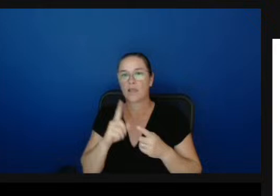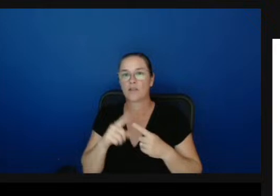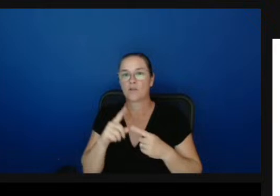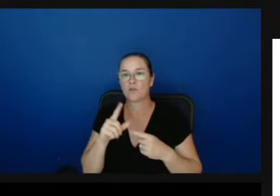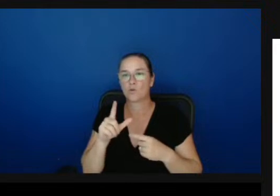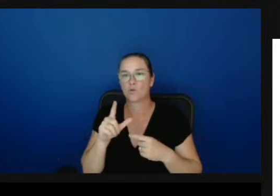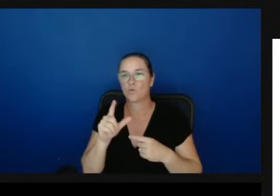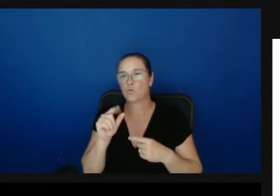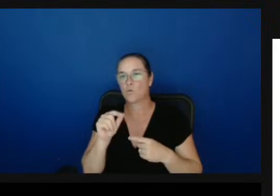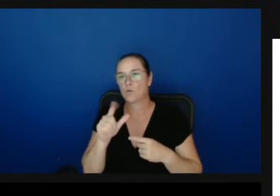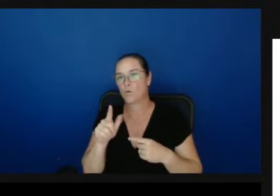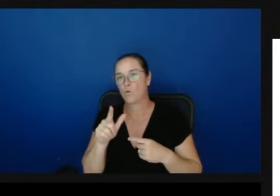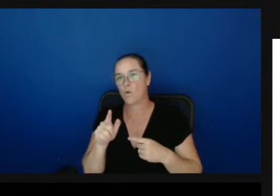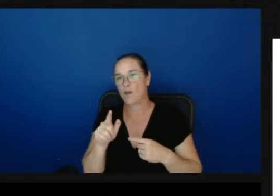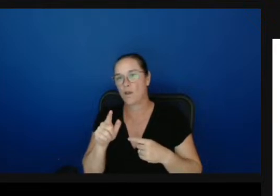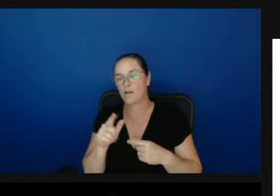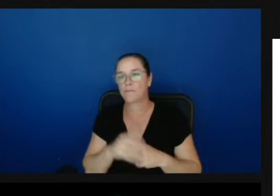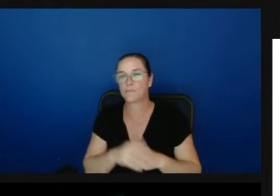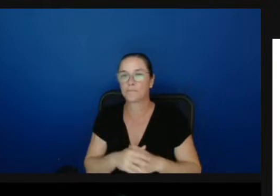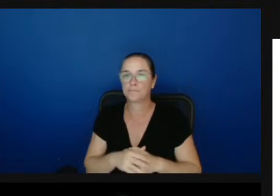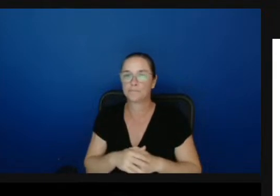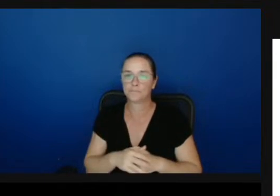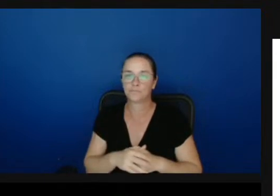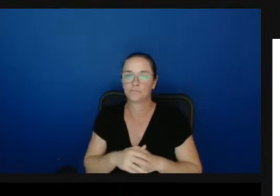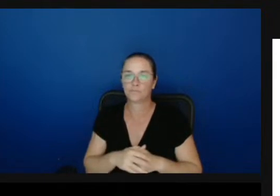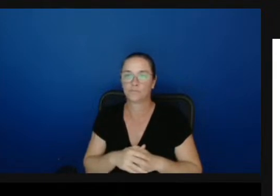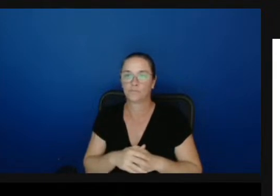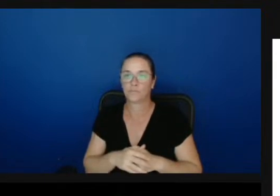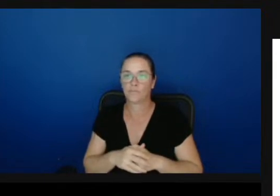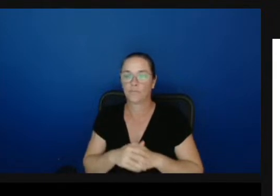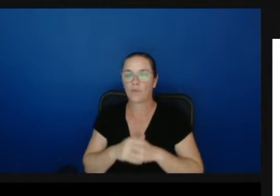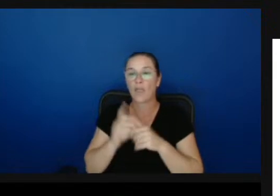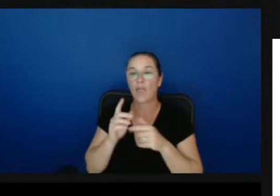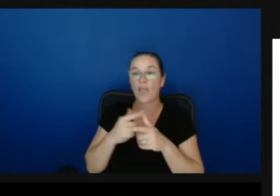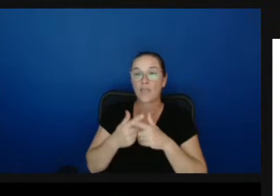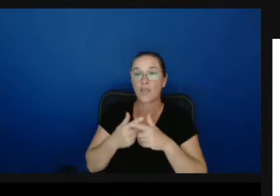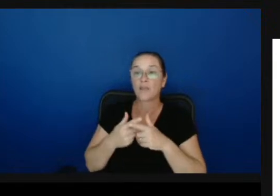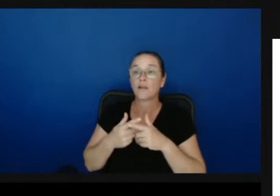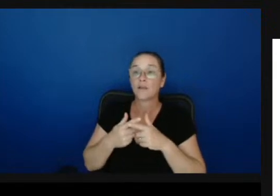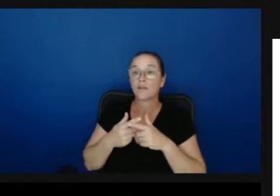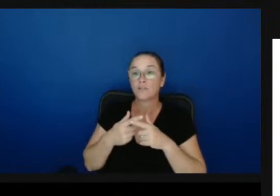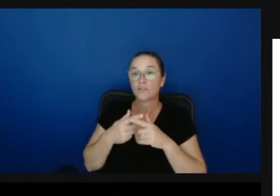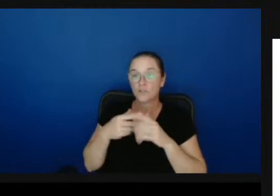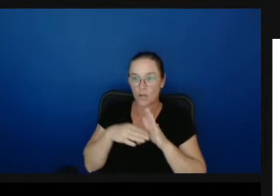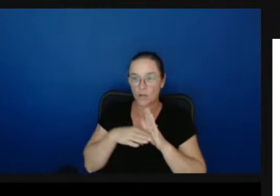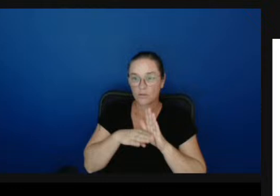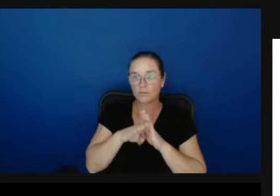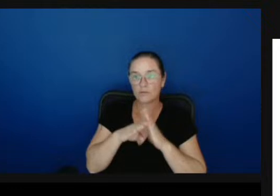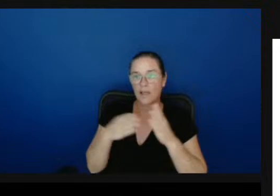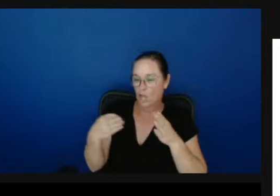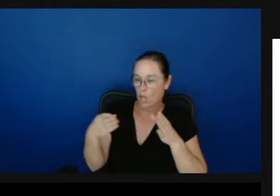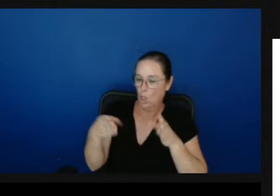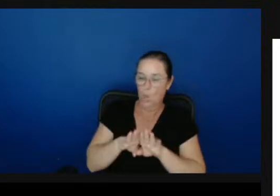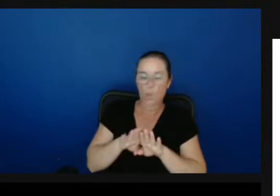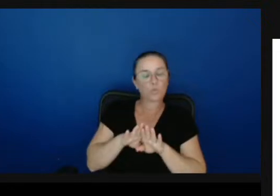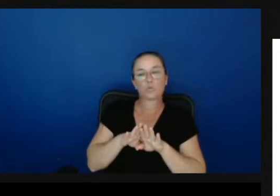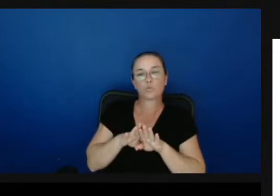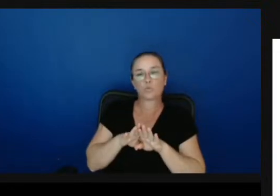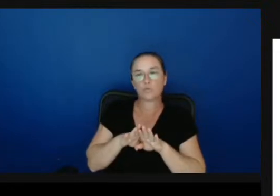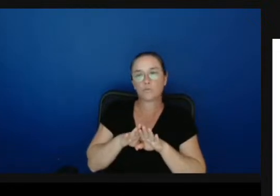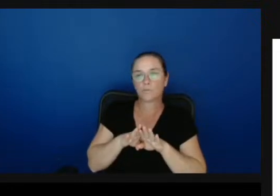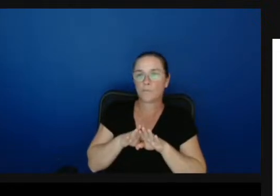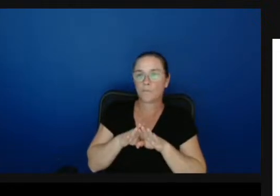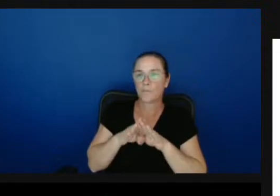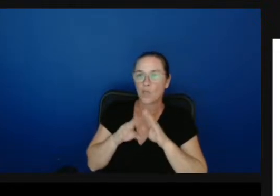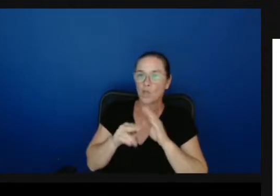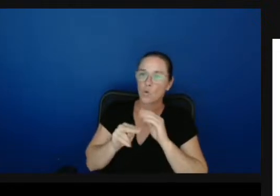2021, right here. And then mid-2021 is when it starts moving back to the north. That's when our rift zone closes off officially. It's been going